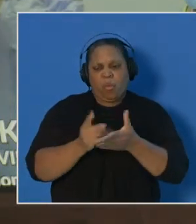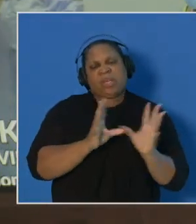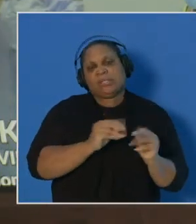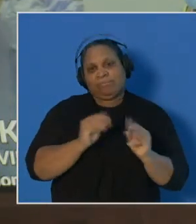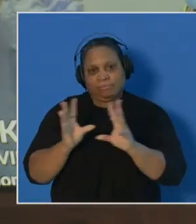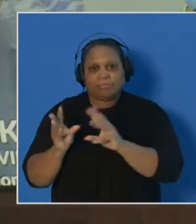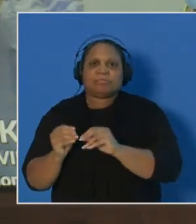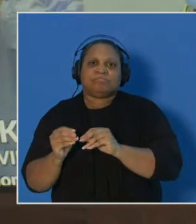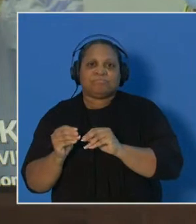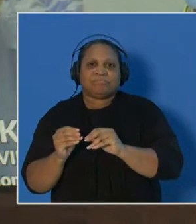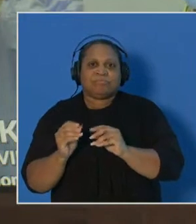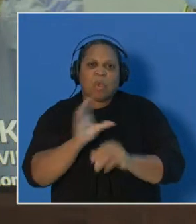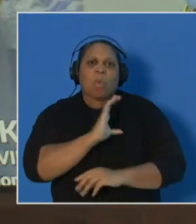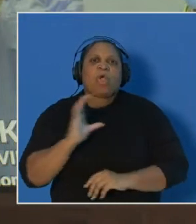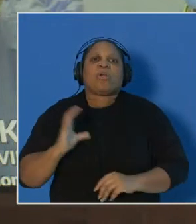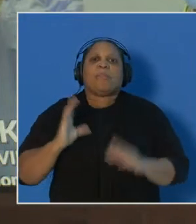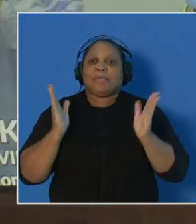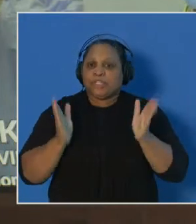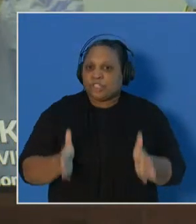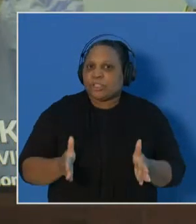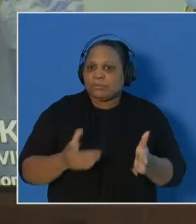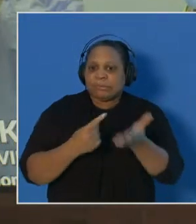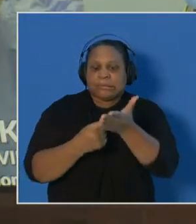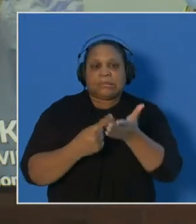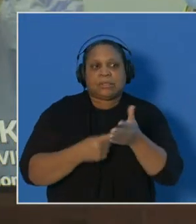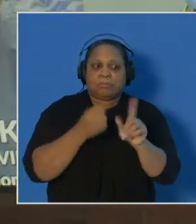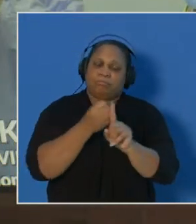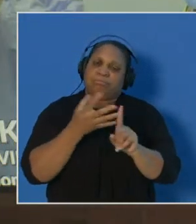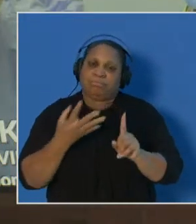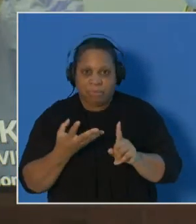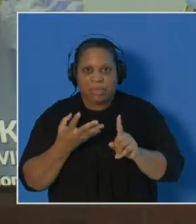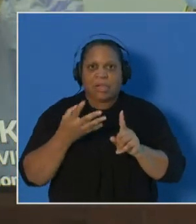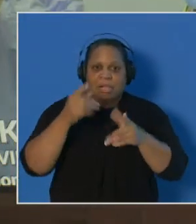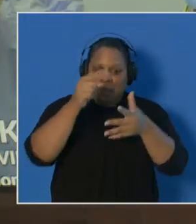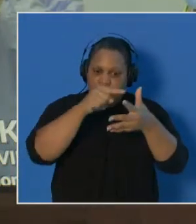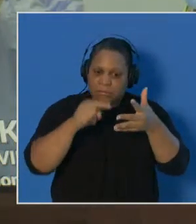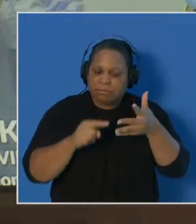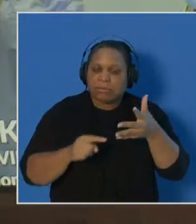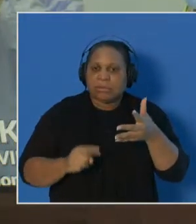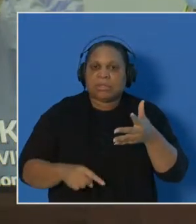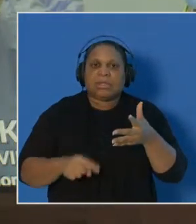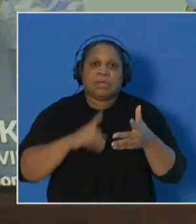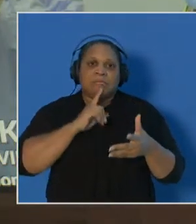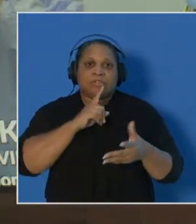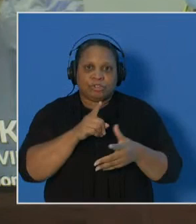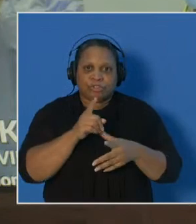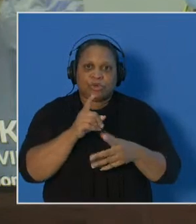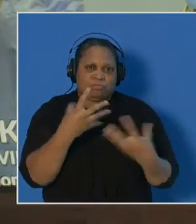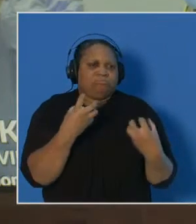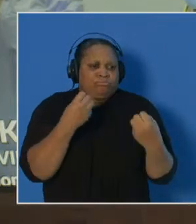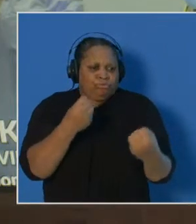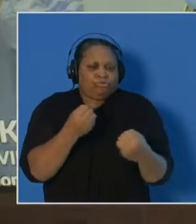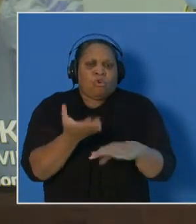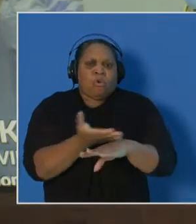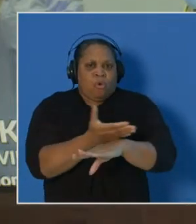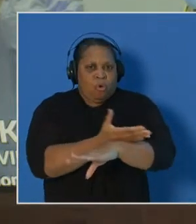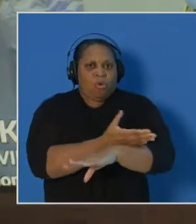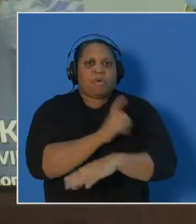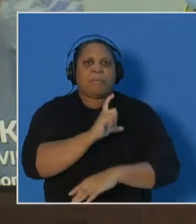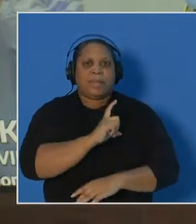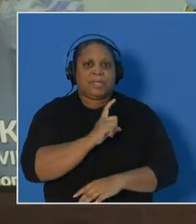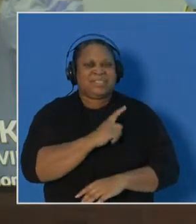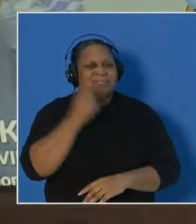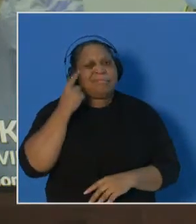the police commissioner, we discussed a number of things, elements that can be done to make the Bermuda Police Service stronger. I believe it